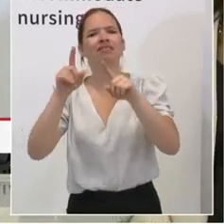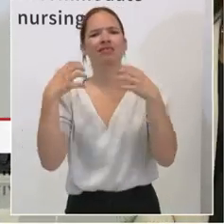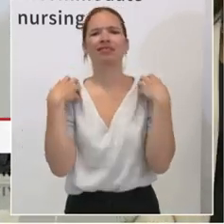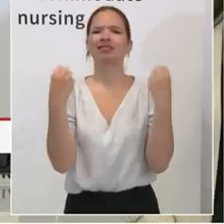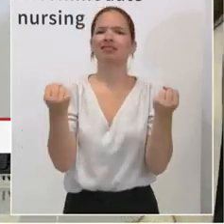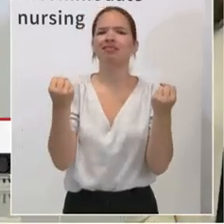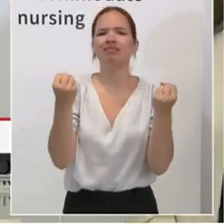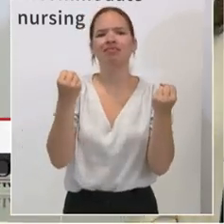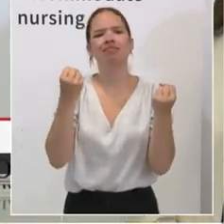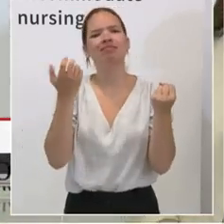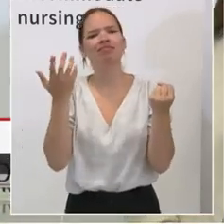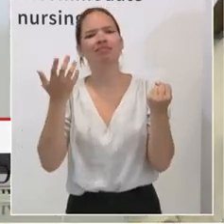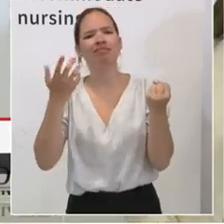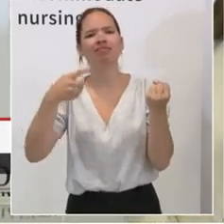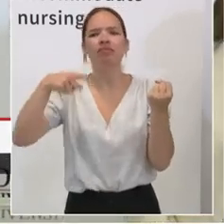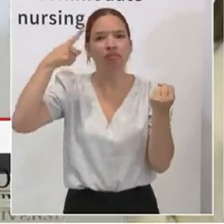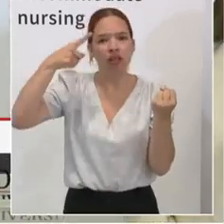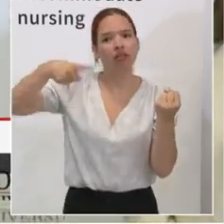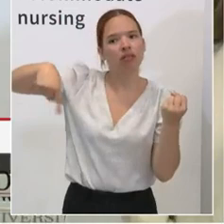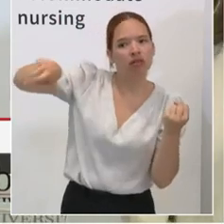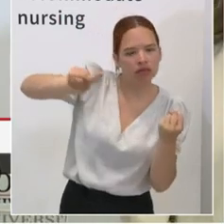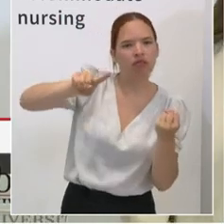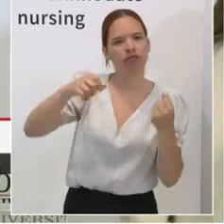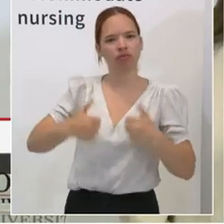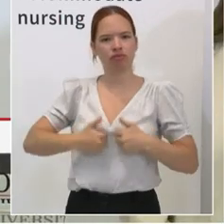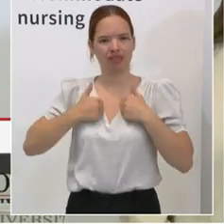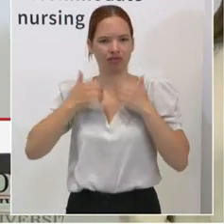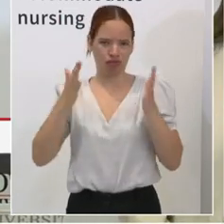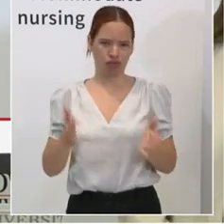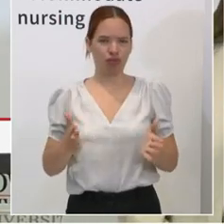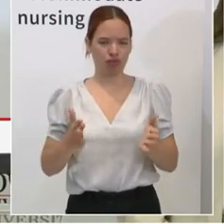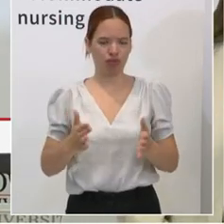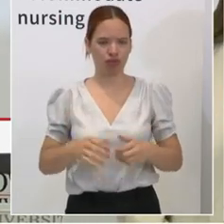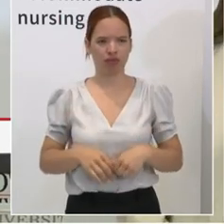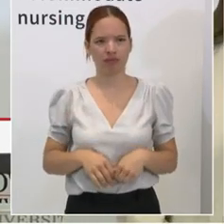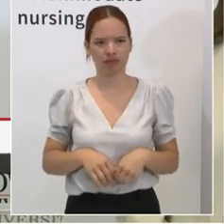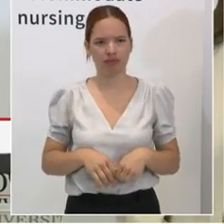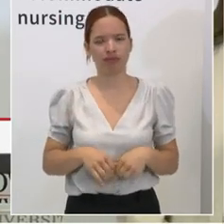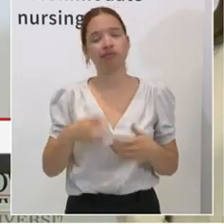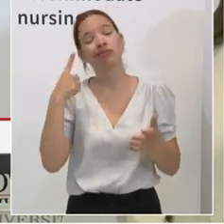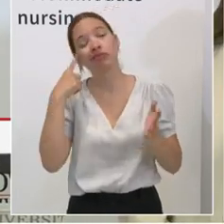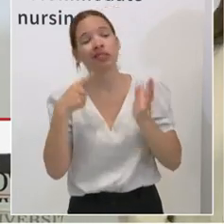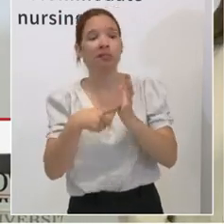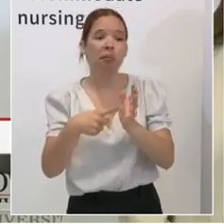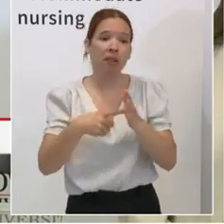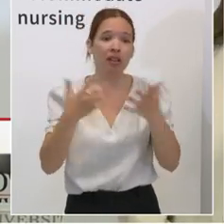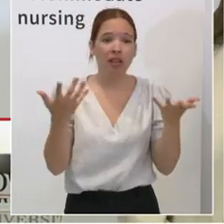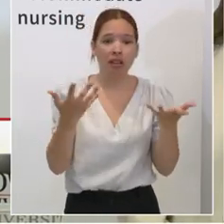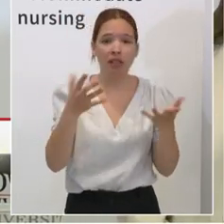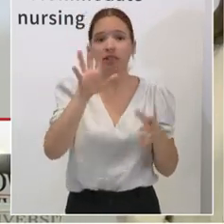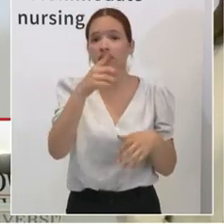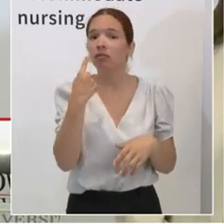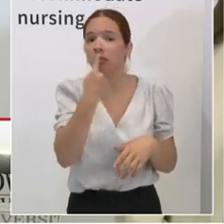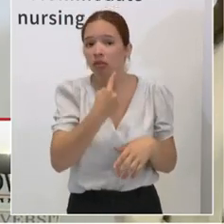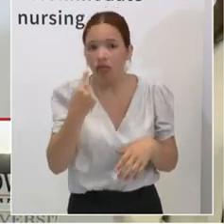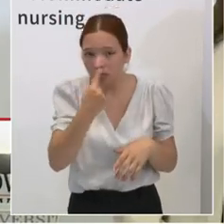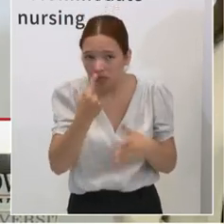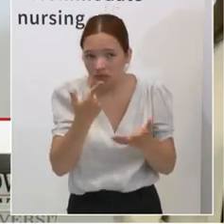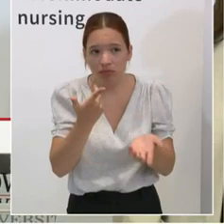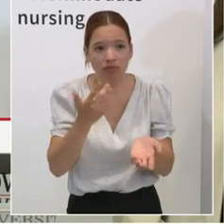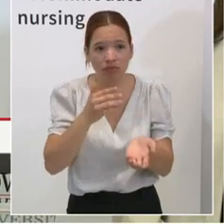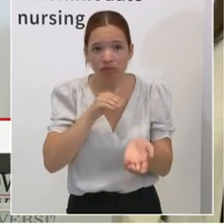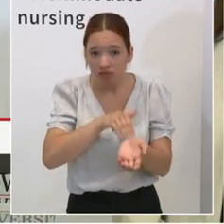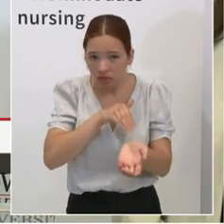For example, since inception, the Oral Health Center of Excellence has provided urgent oral health care to over